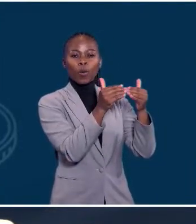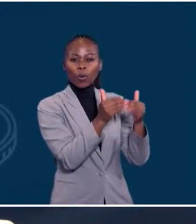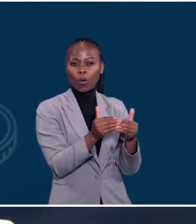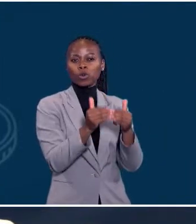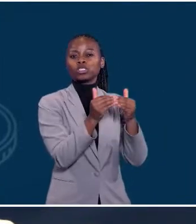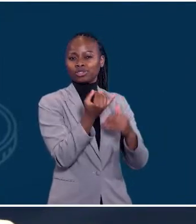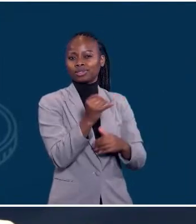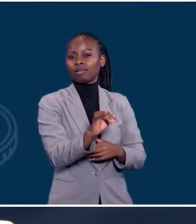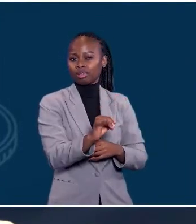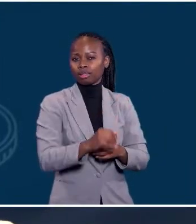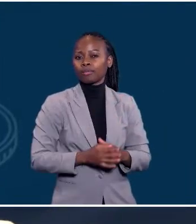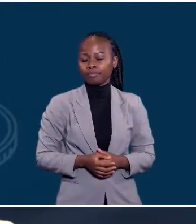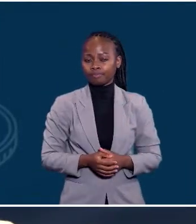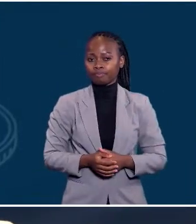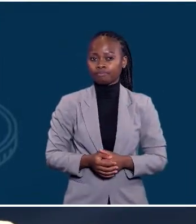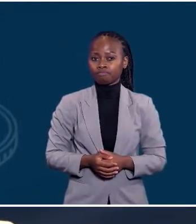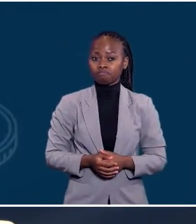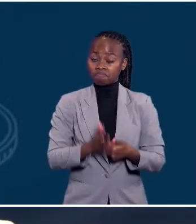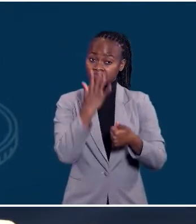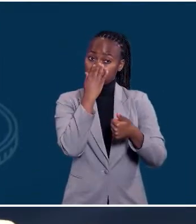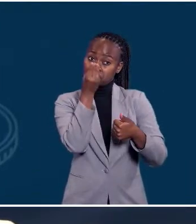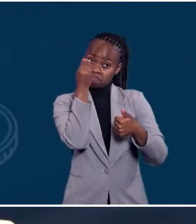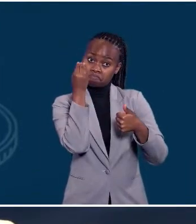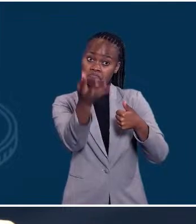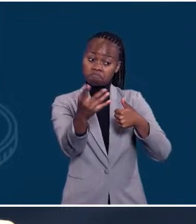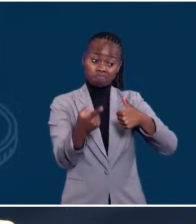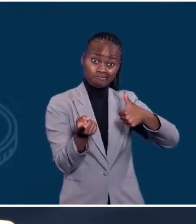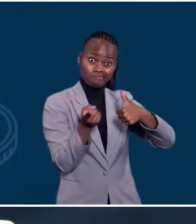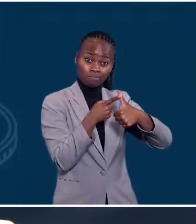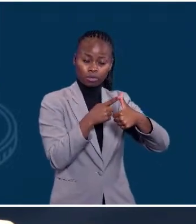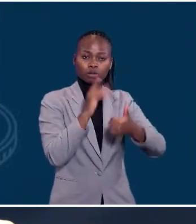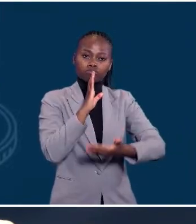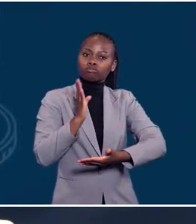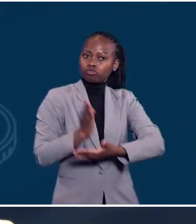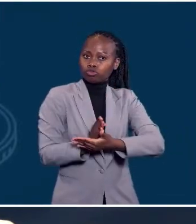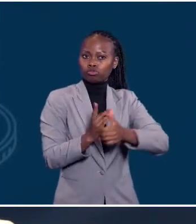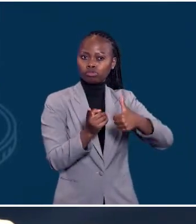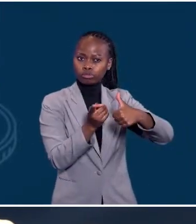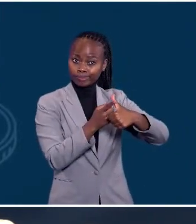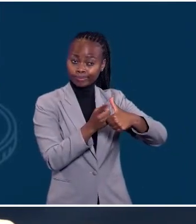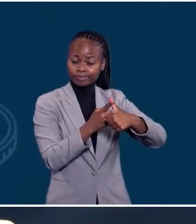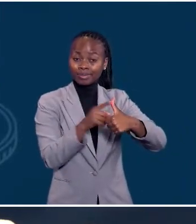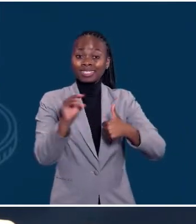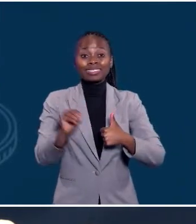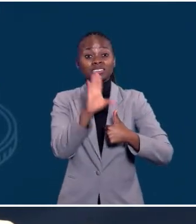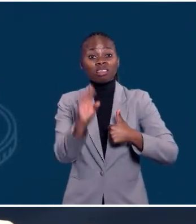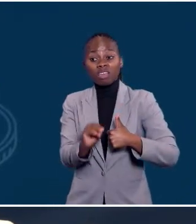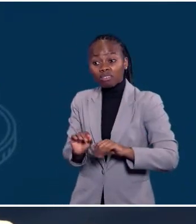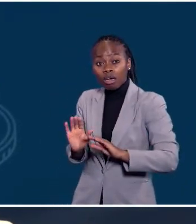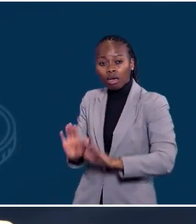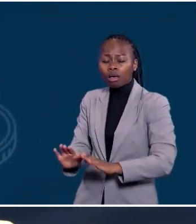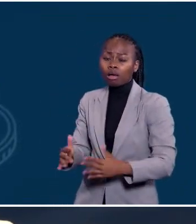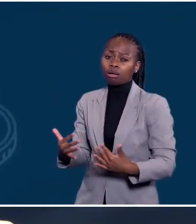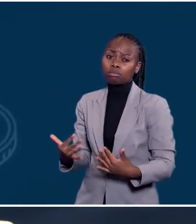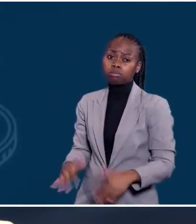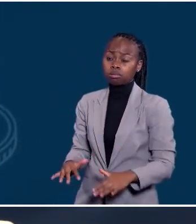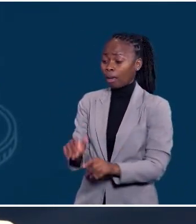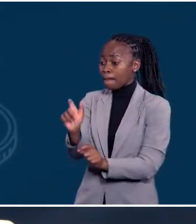Here is one fact we know to be true. South Africans, and